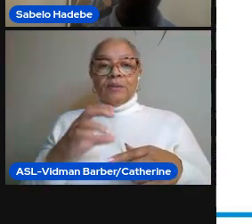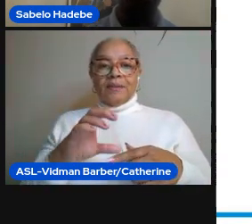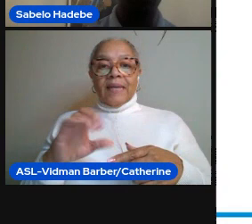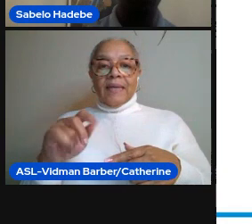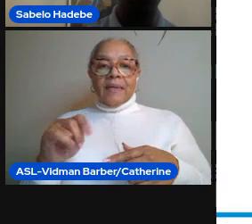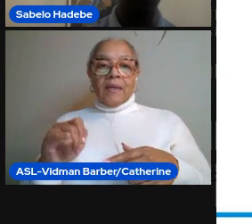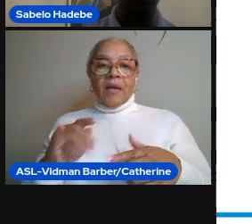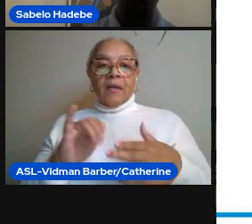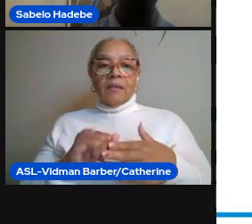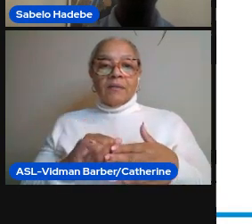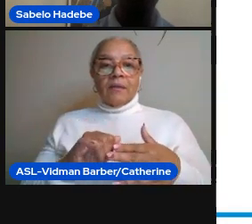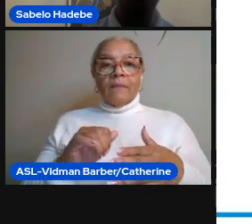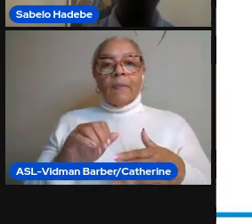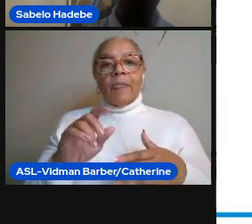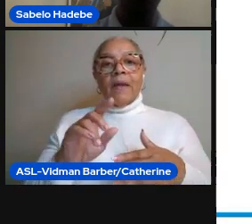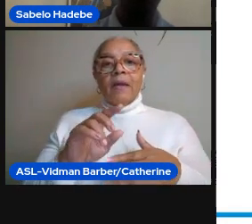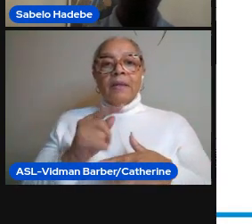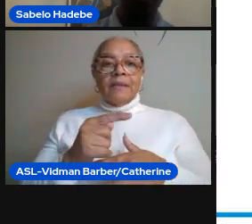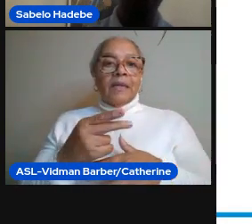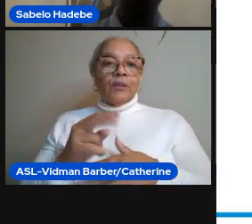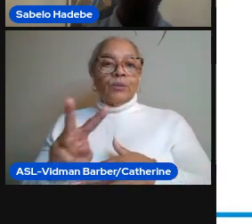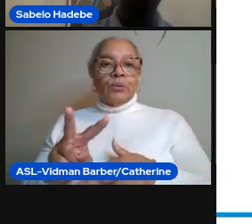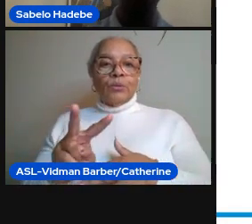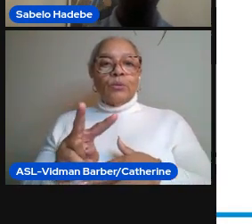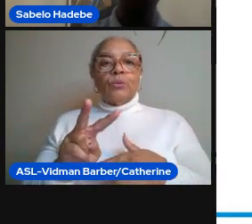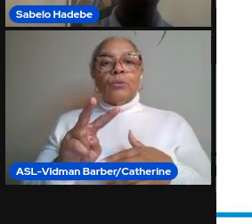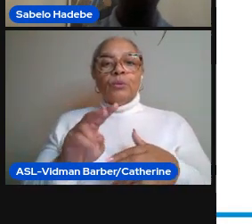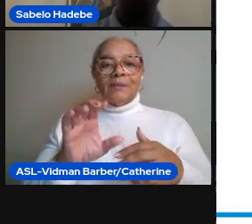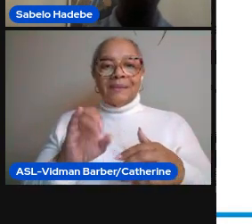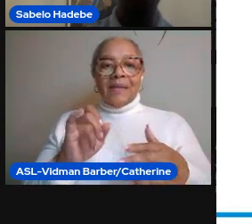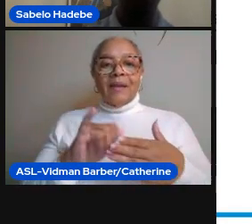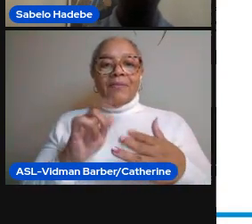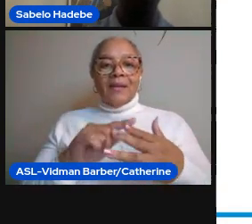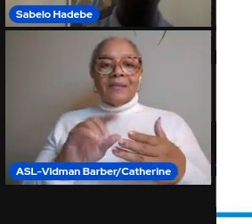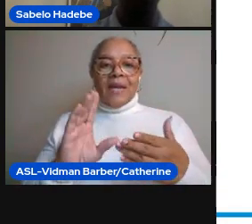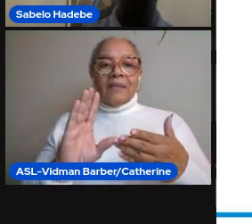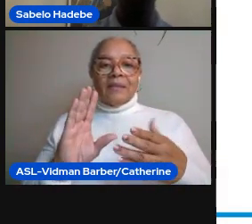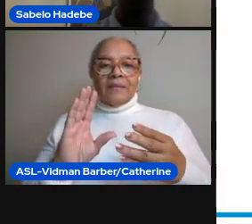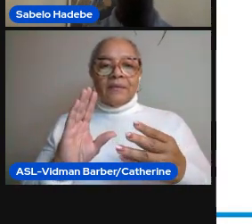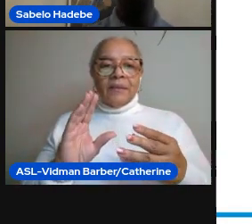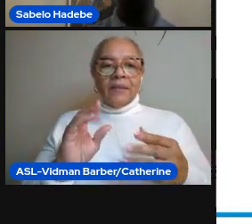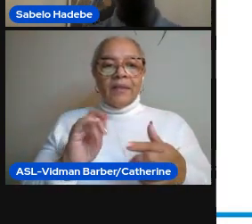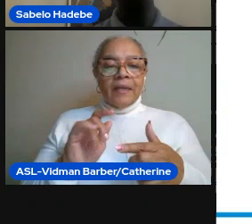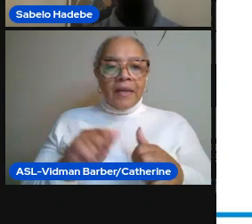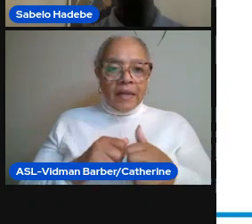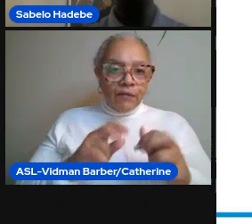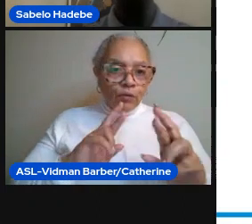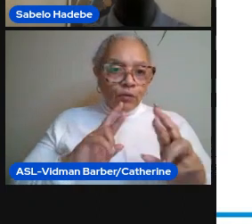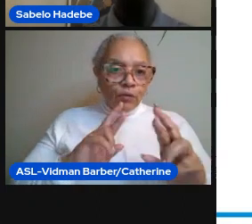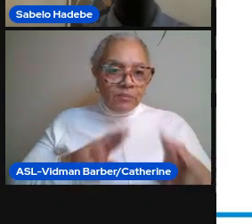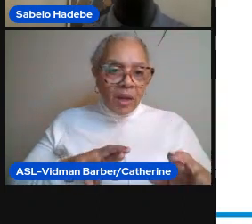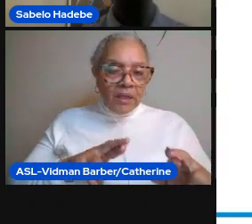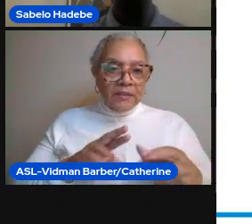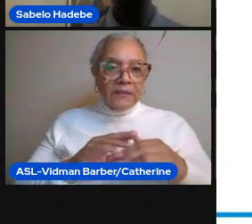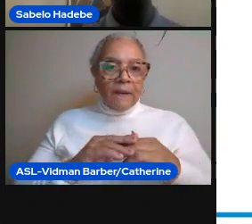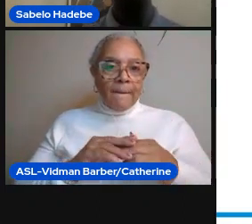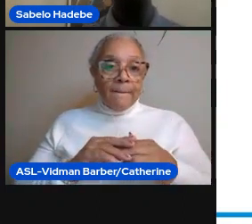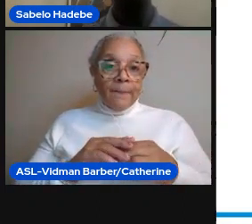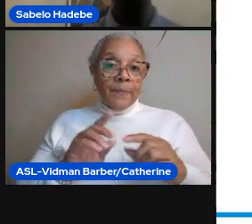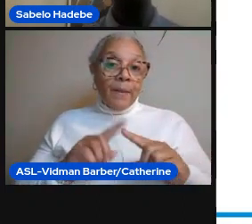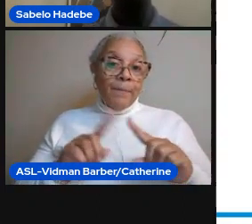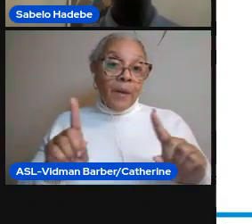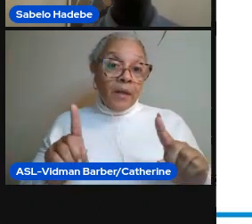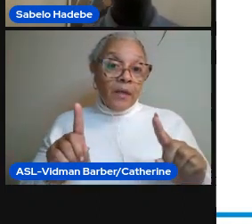or TLP2 cells, and that's how they dampen the Th2 immune response. Although what we are